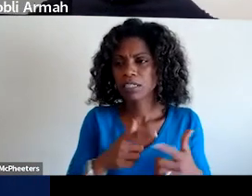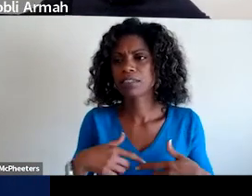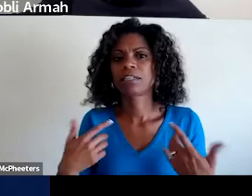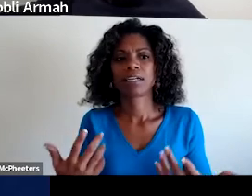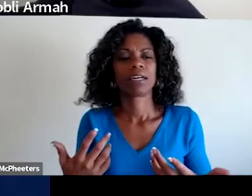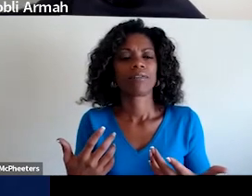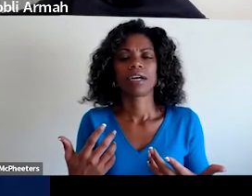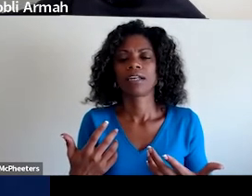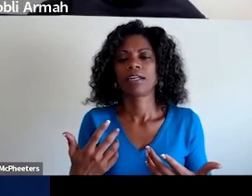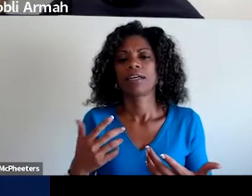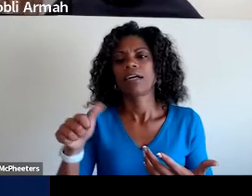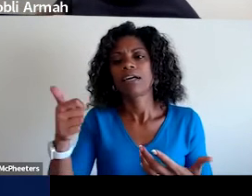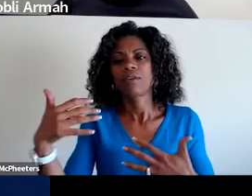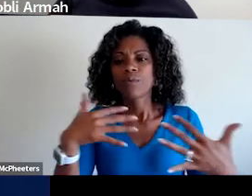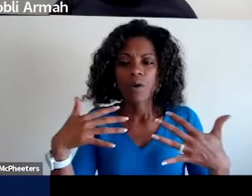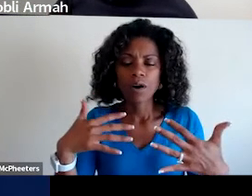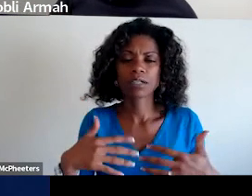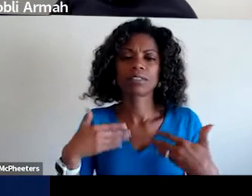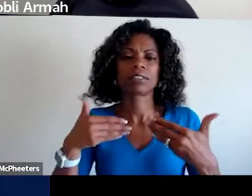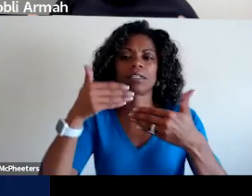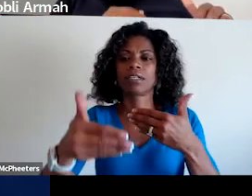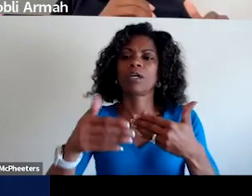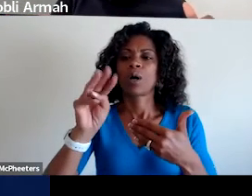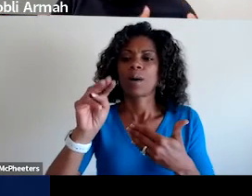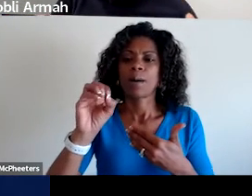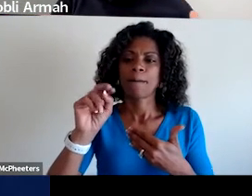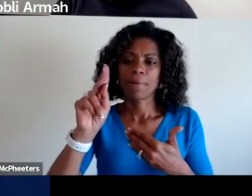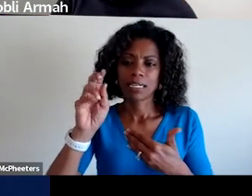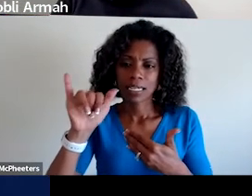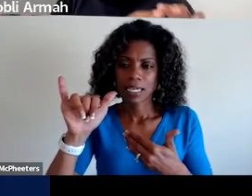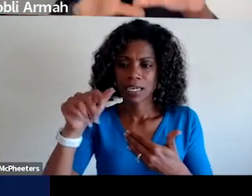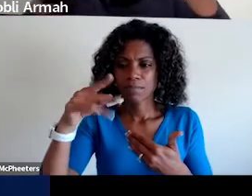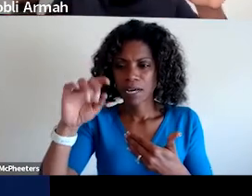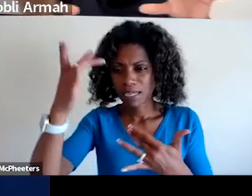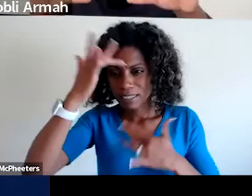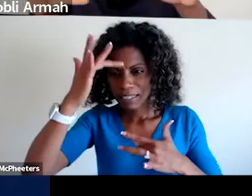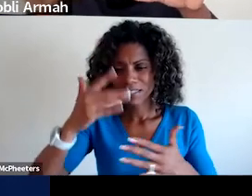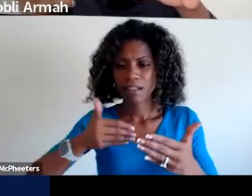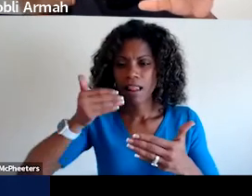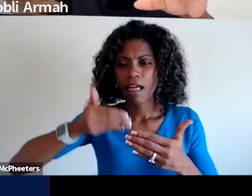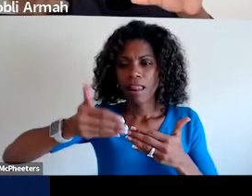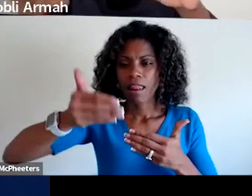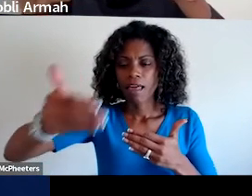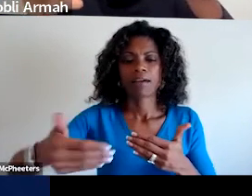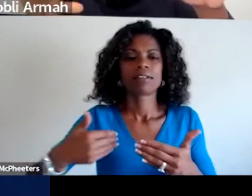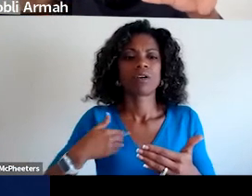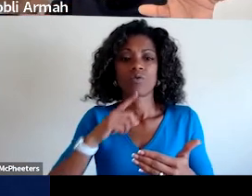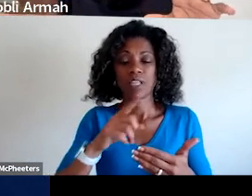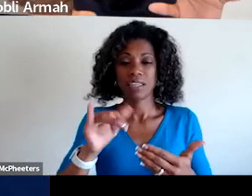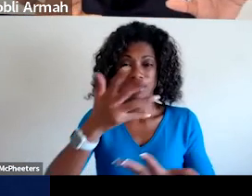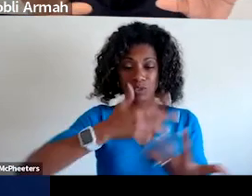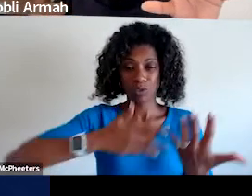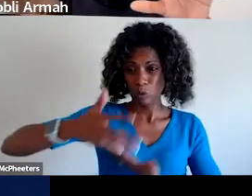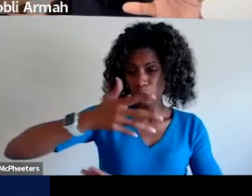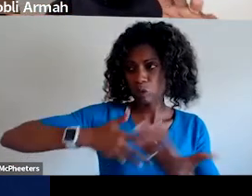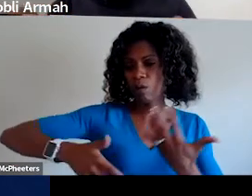I'm sure that there's something else going on. What's important, though, is that the underlying issues around the social discourse on race,